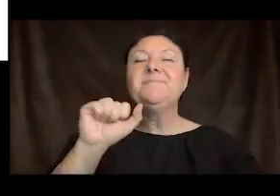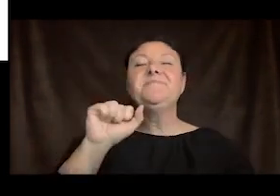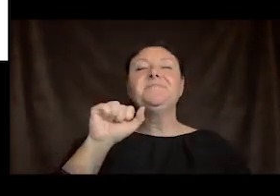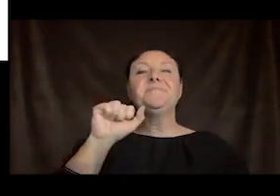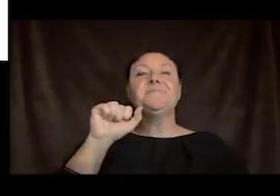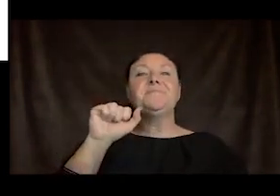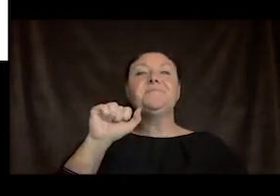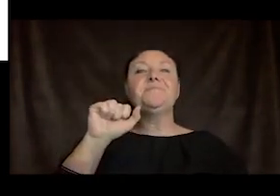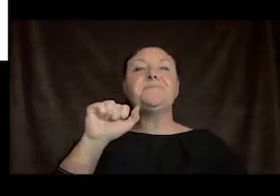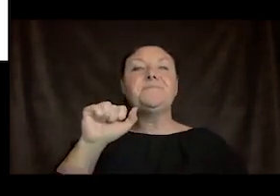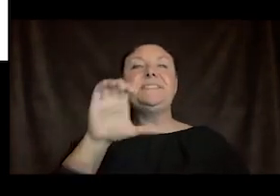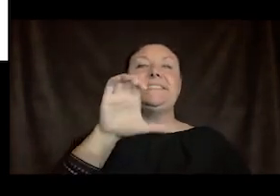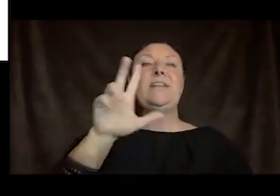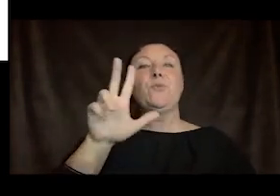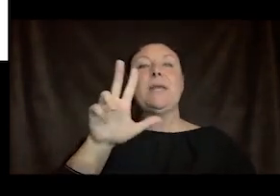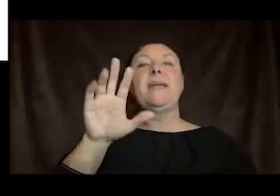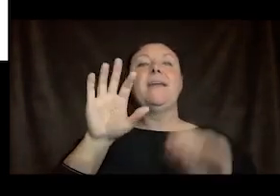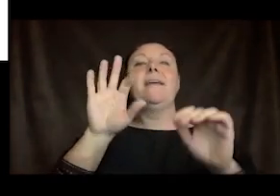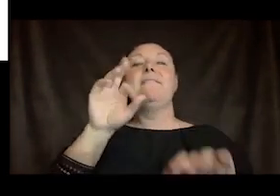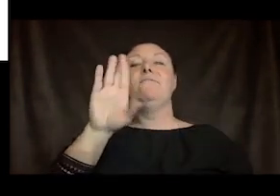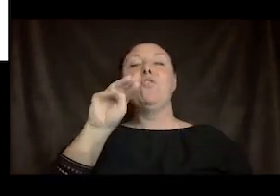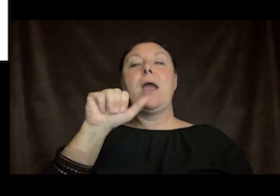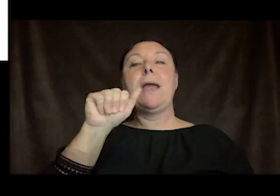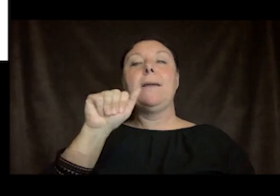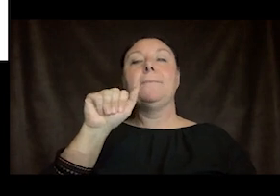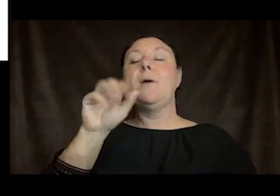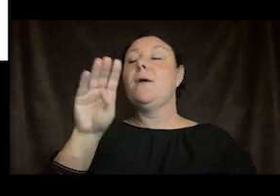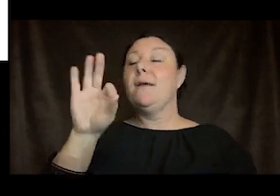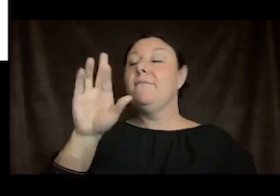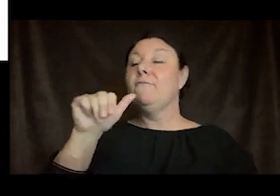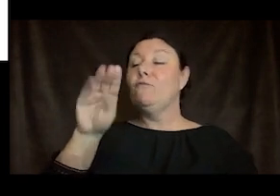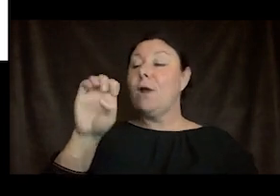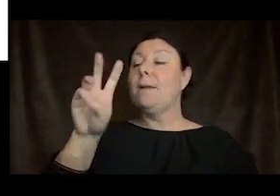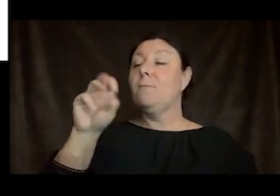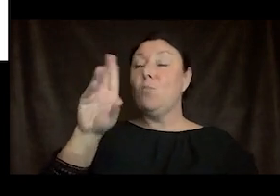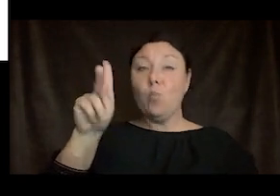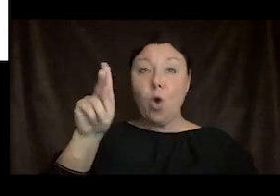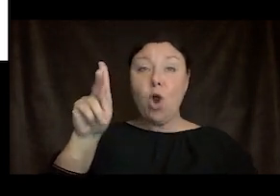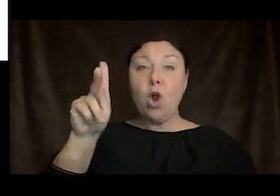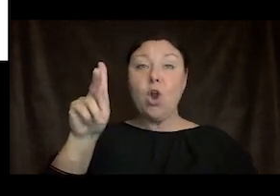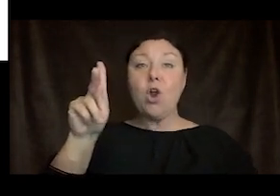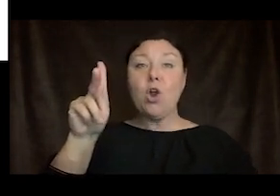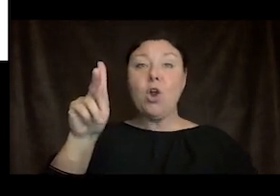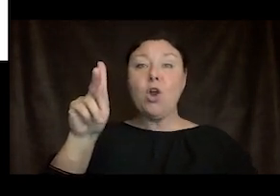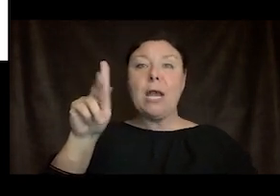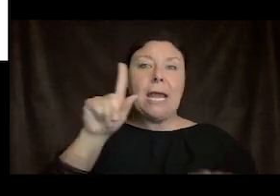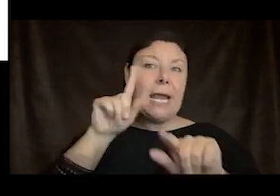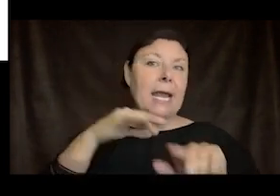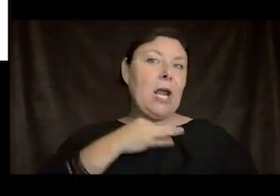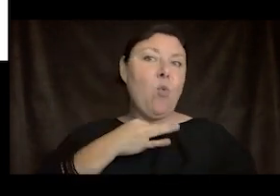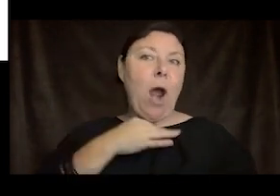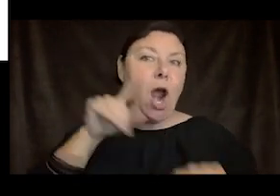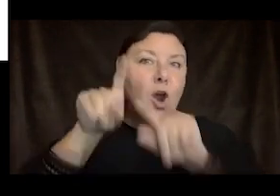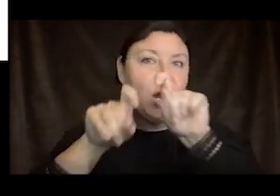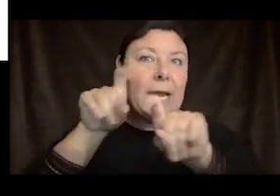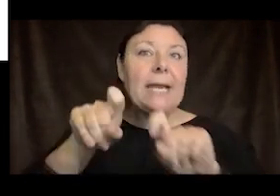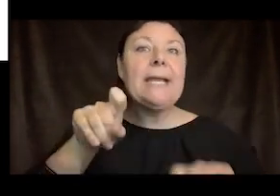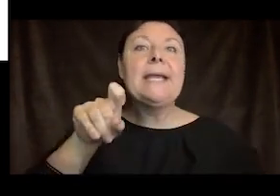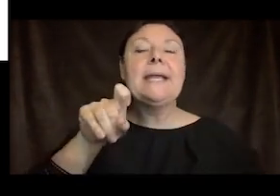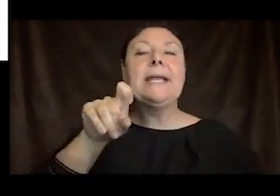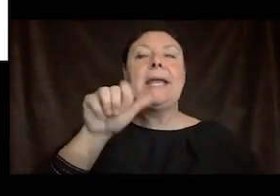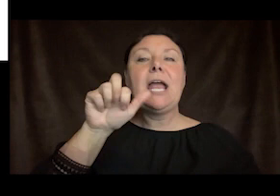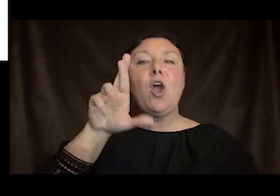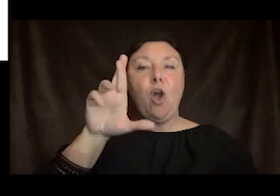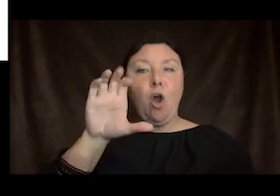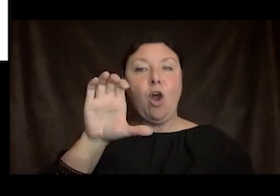these conversations so that they can understand that being a member of being a citizen in